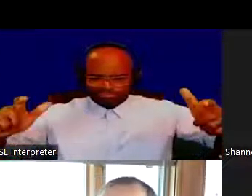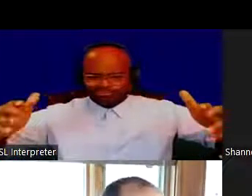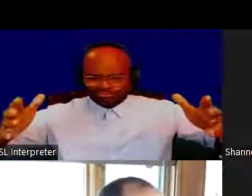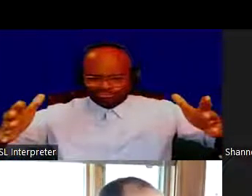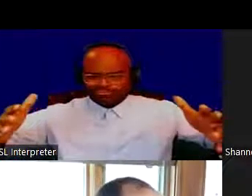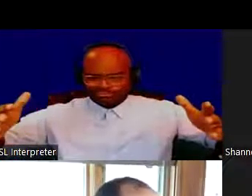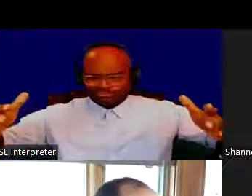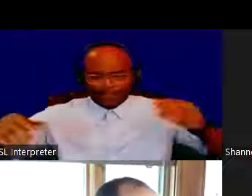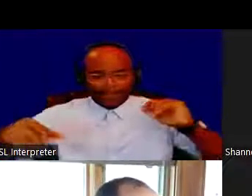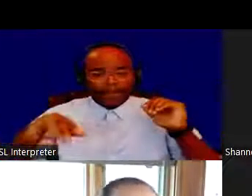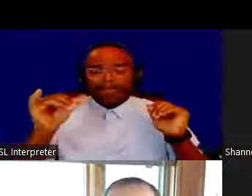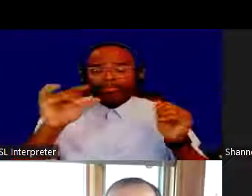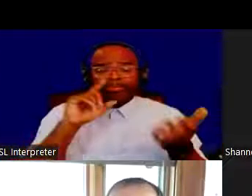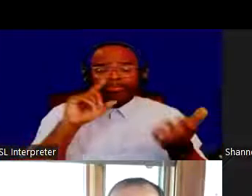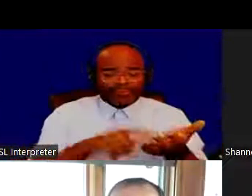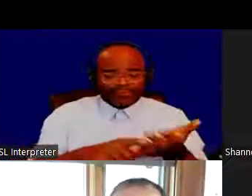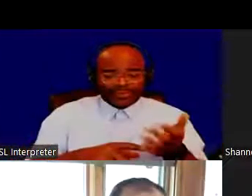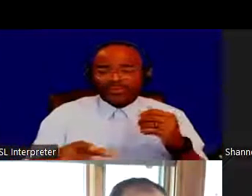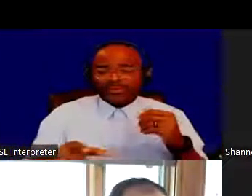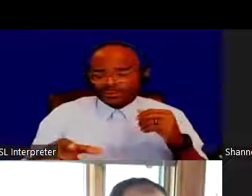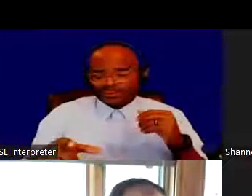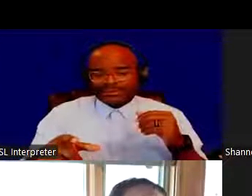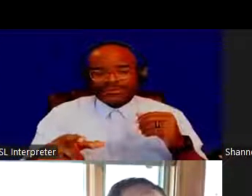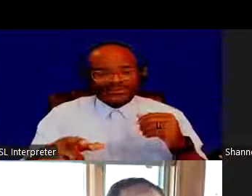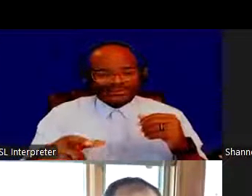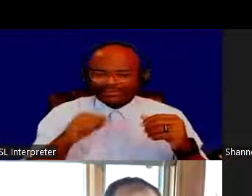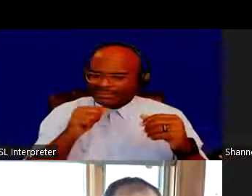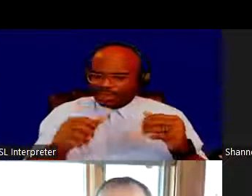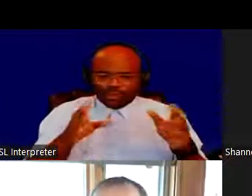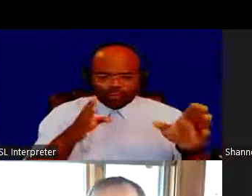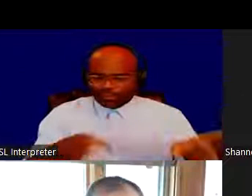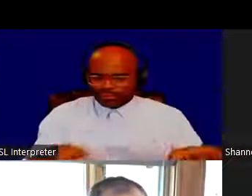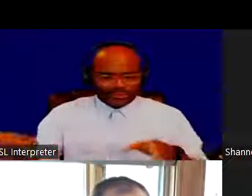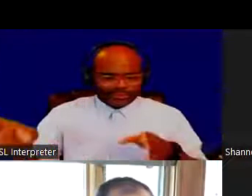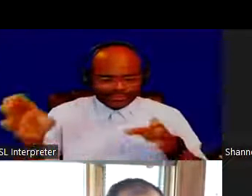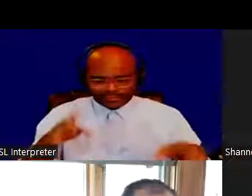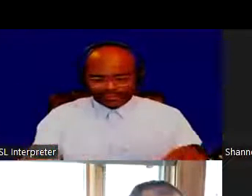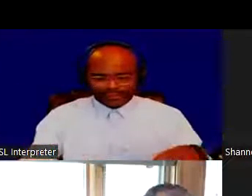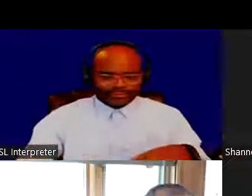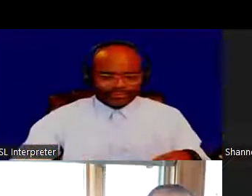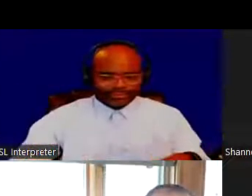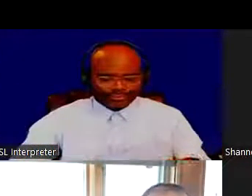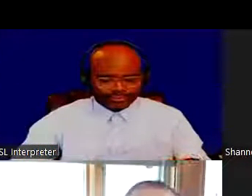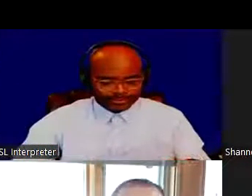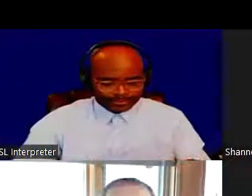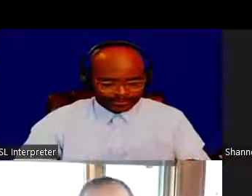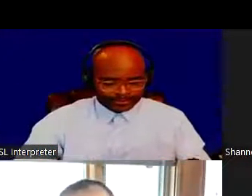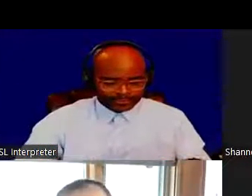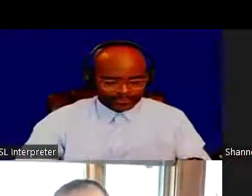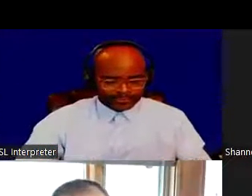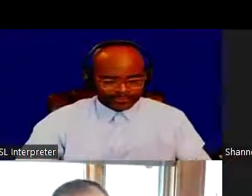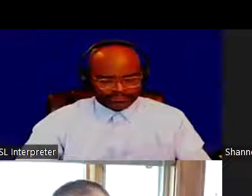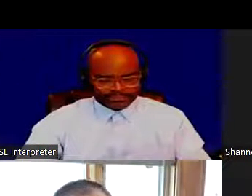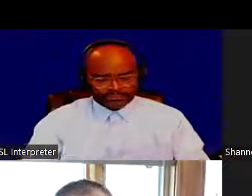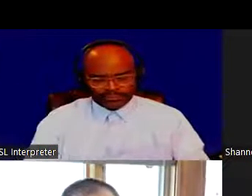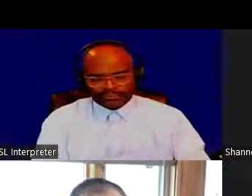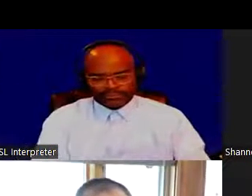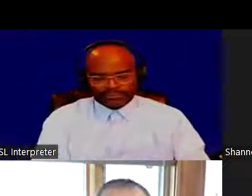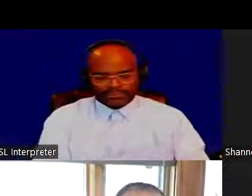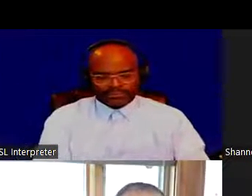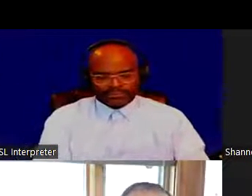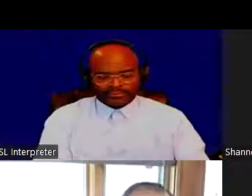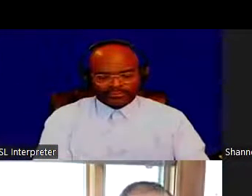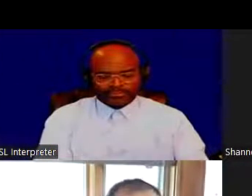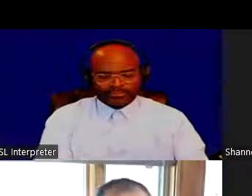Also, we notice that it is incredibly disorganized, right? There's plumbing materials mixed in with electrical.